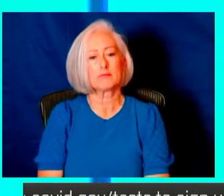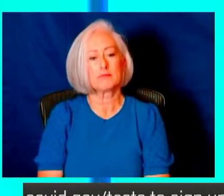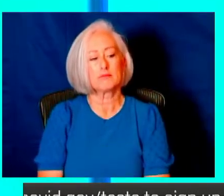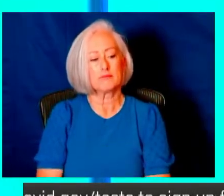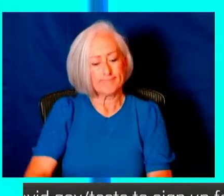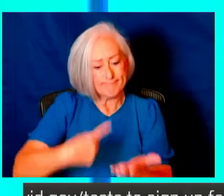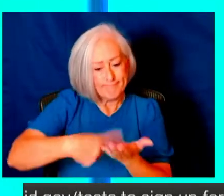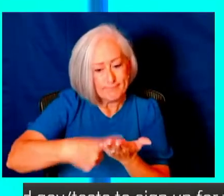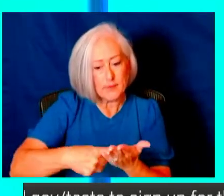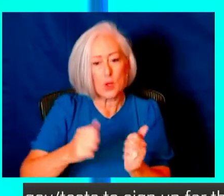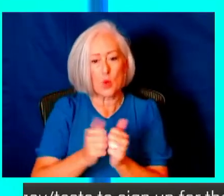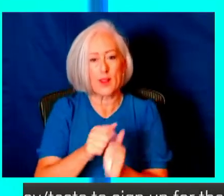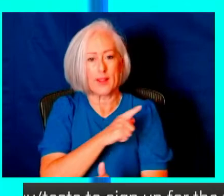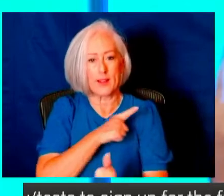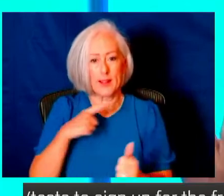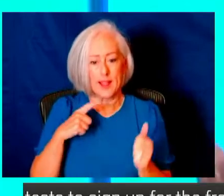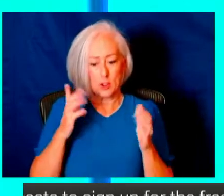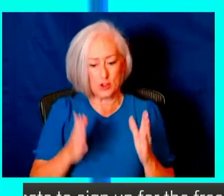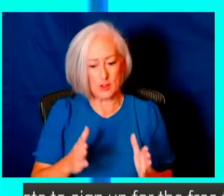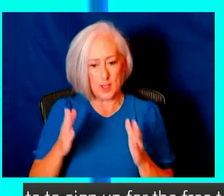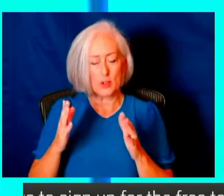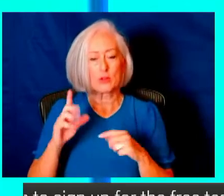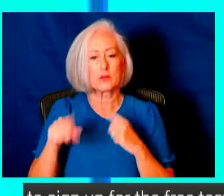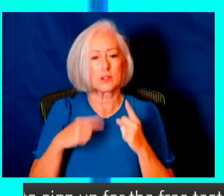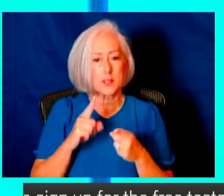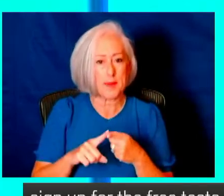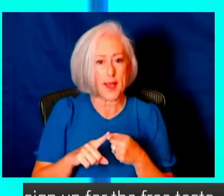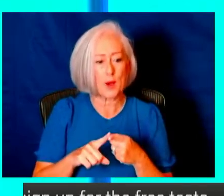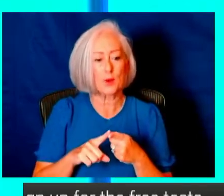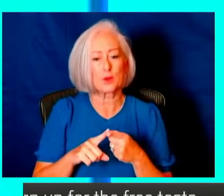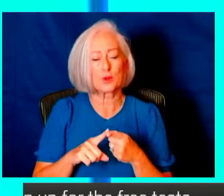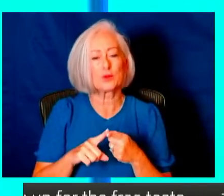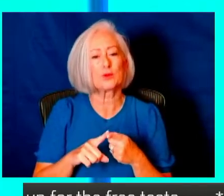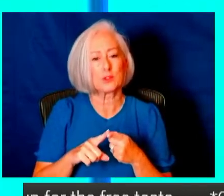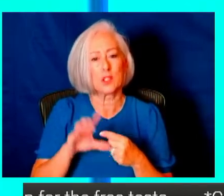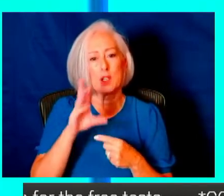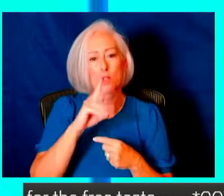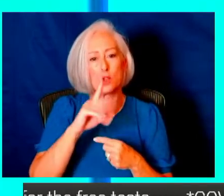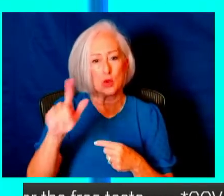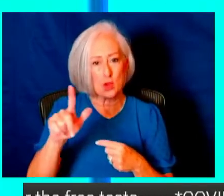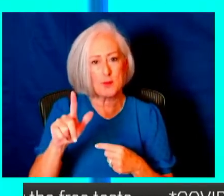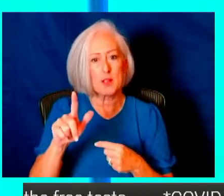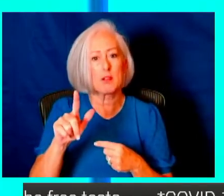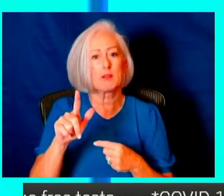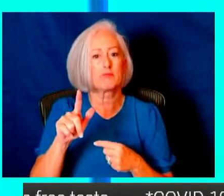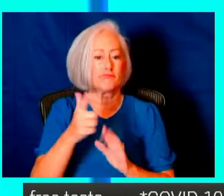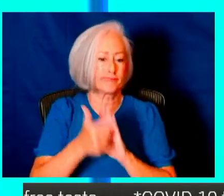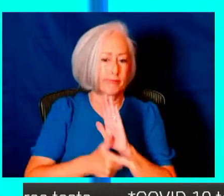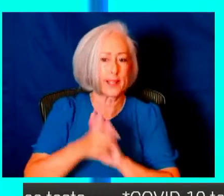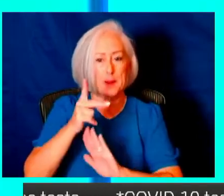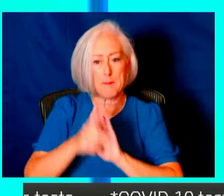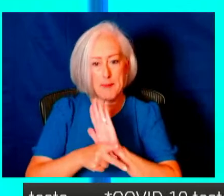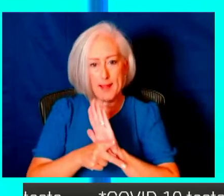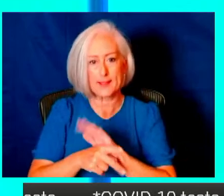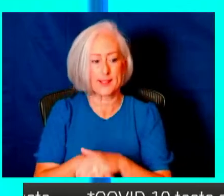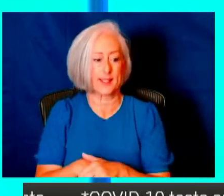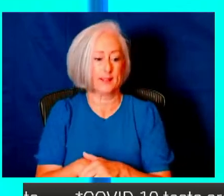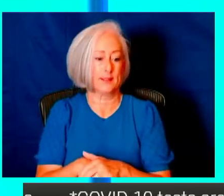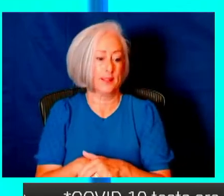legislators about, like I said, just criminal legal policies, whether that's in housing. We